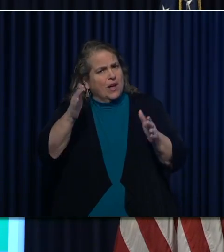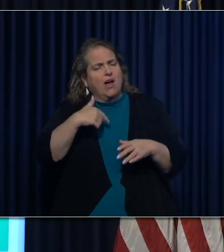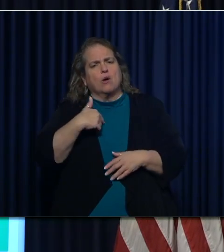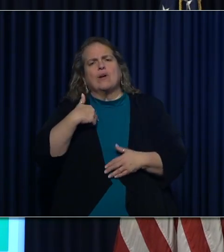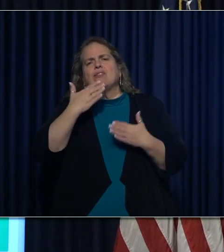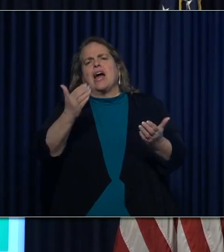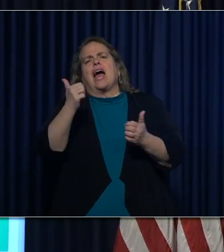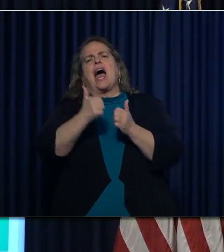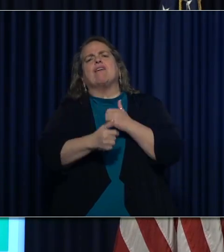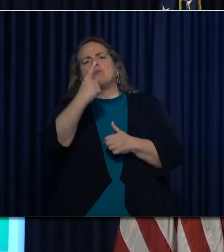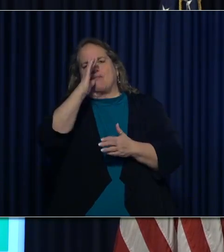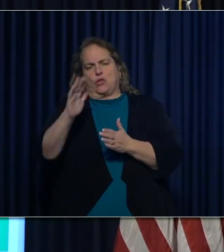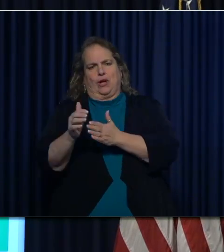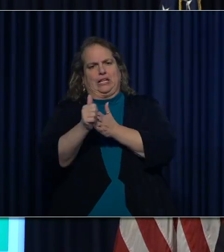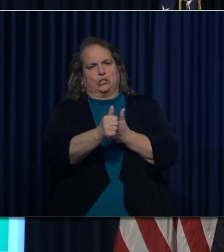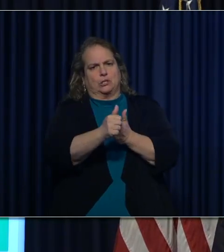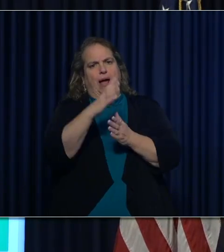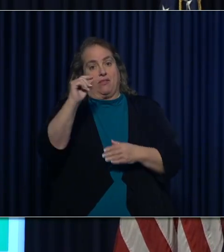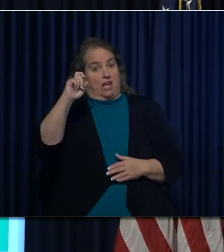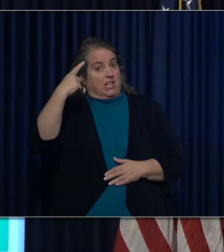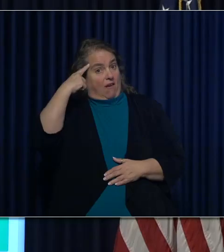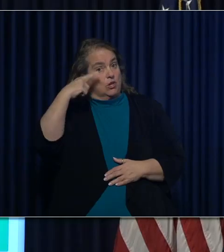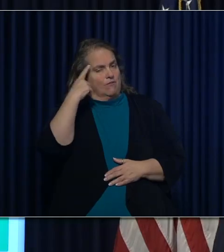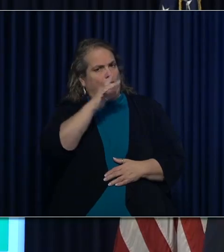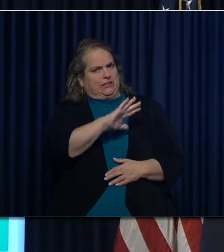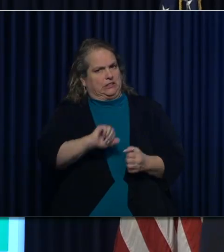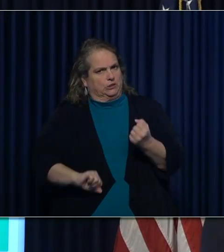his support. Thank you, Doctor.